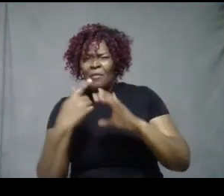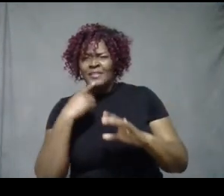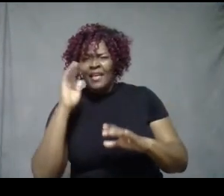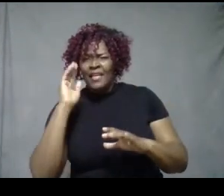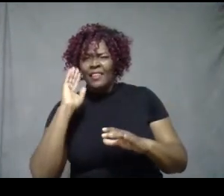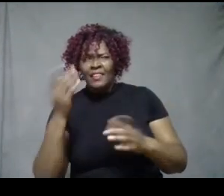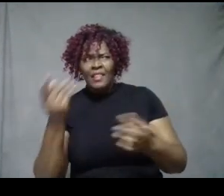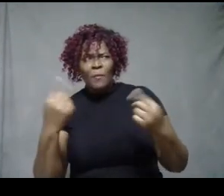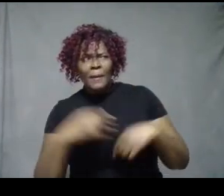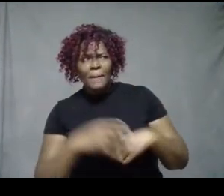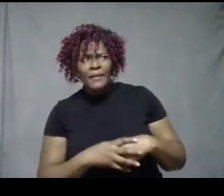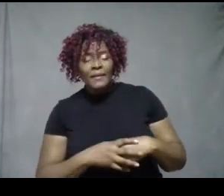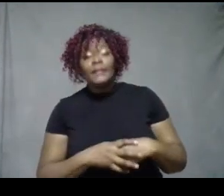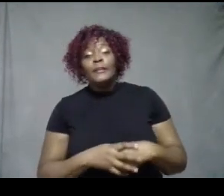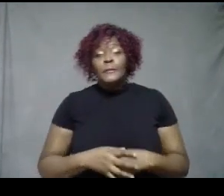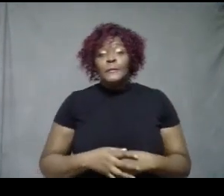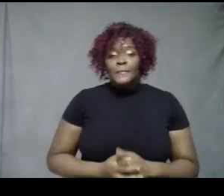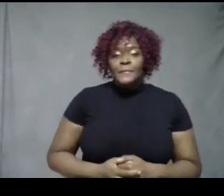Okay. I